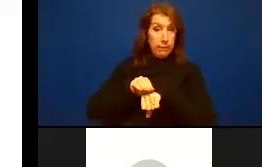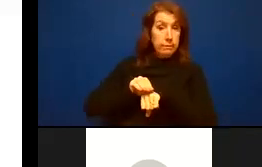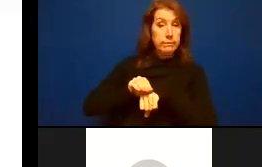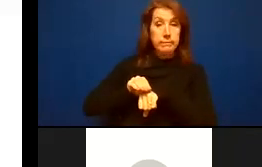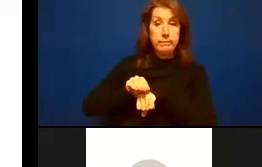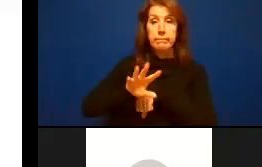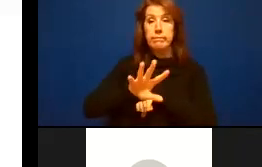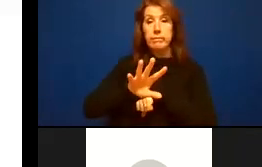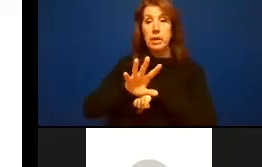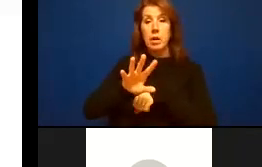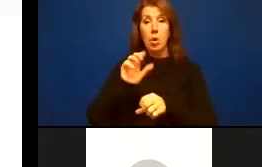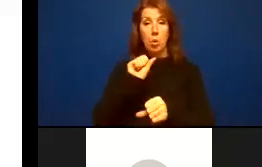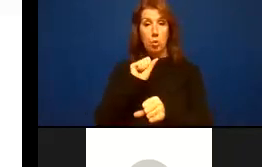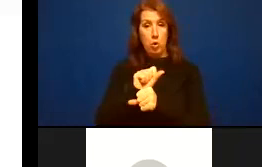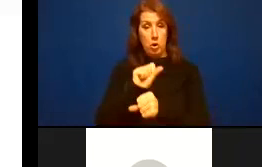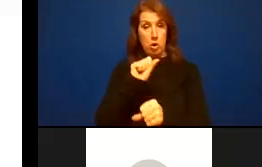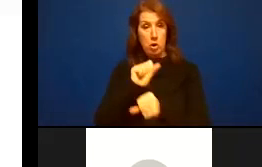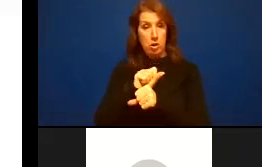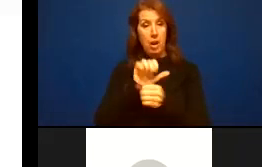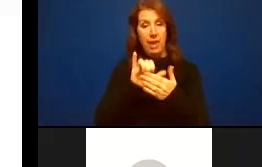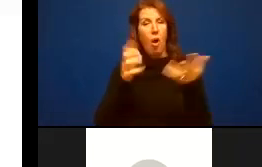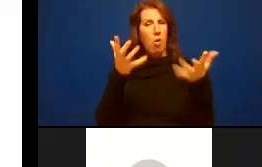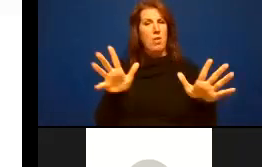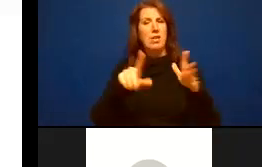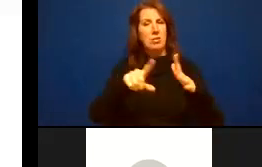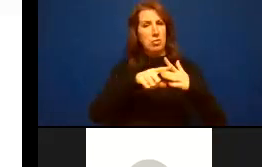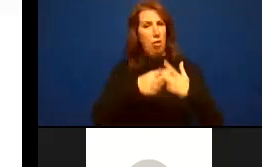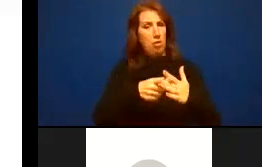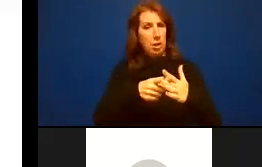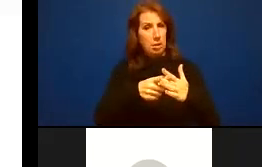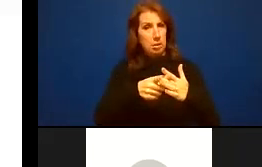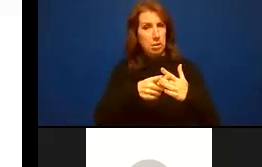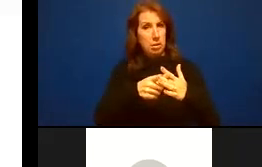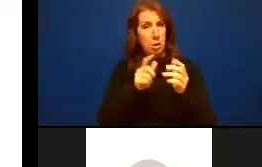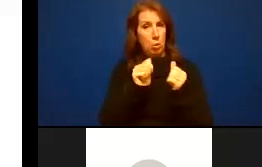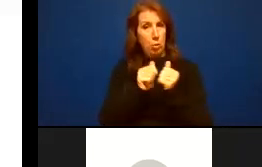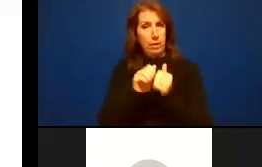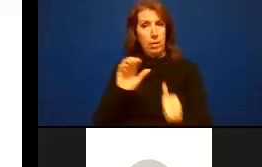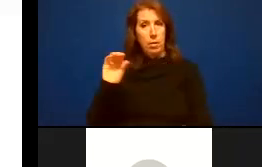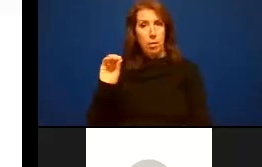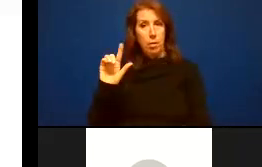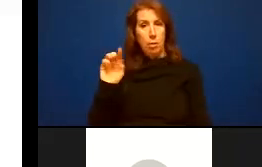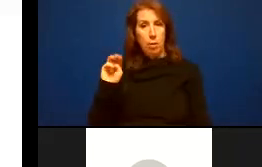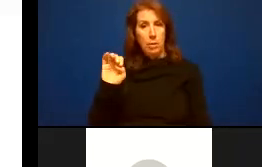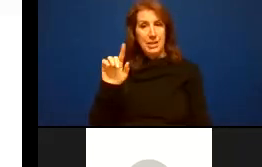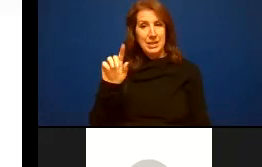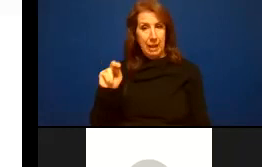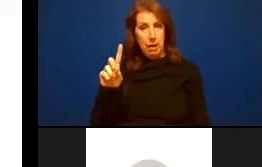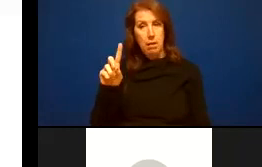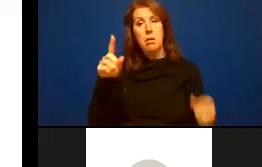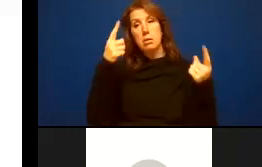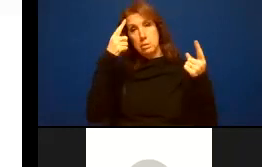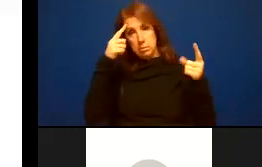lot of the work that was already underway with Olmstead settlements or proactive